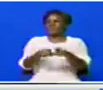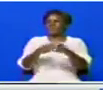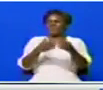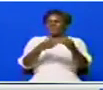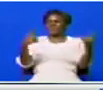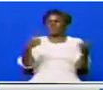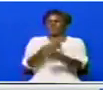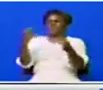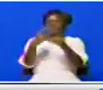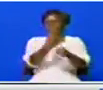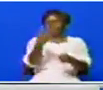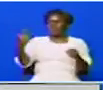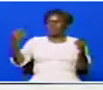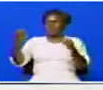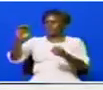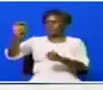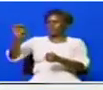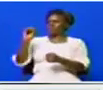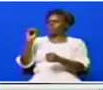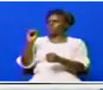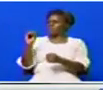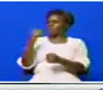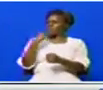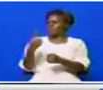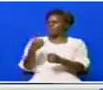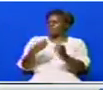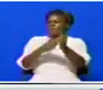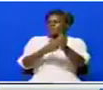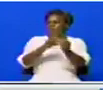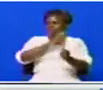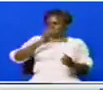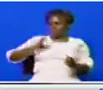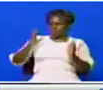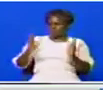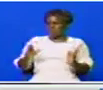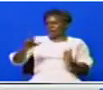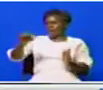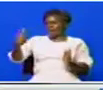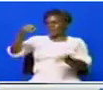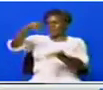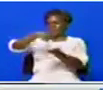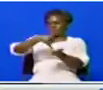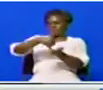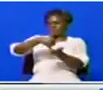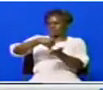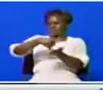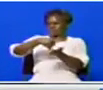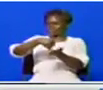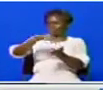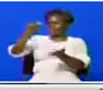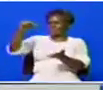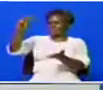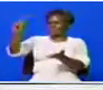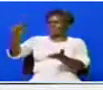several teams. Each team, according to the CEO, is led by a commissioner. And others involved include, you know, agents of the